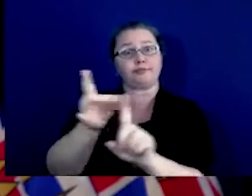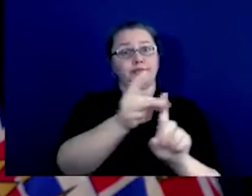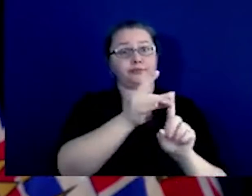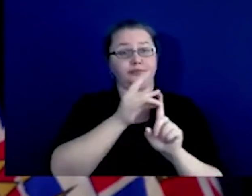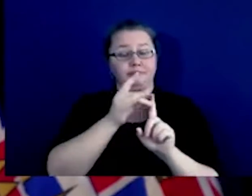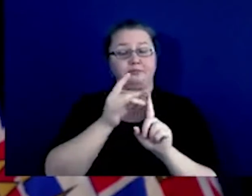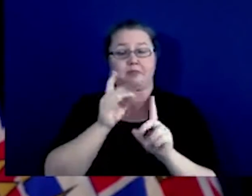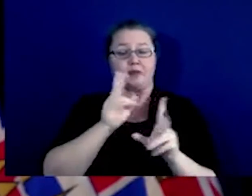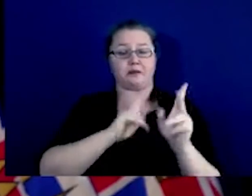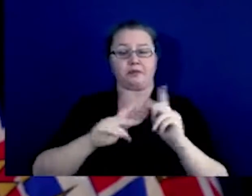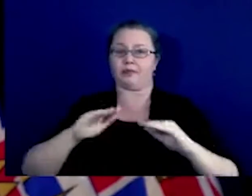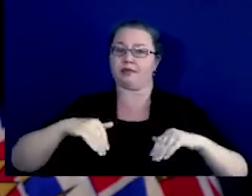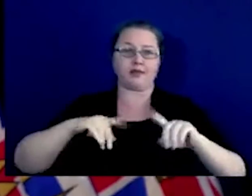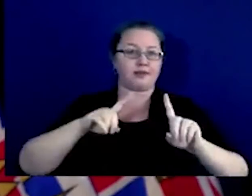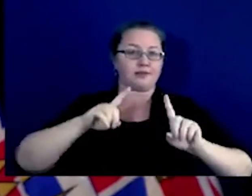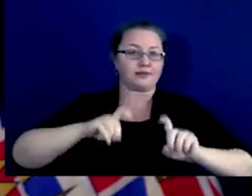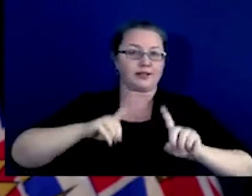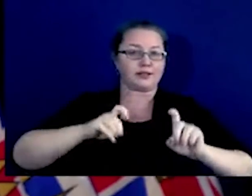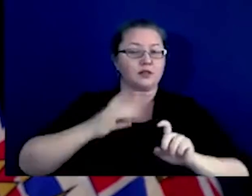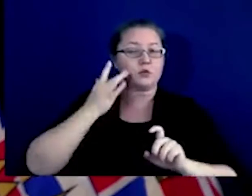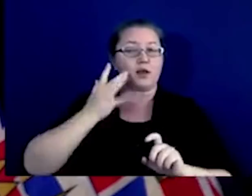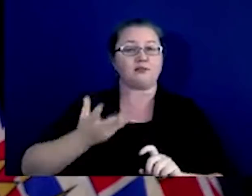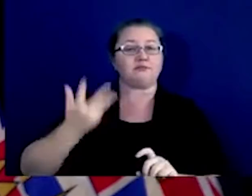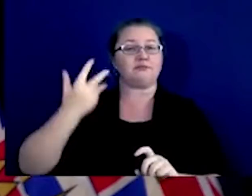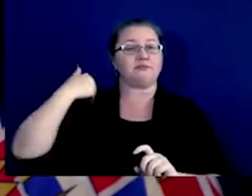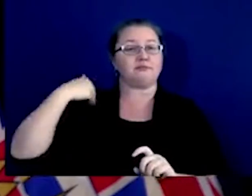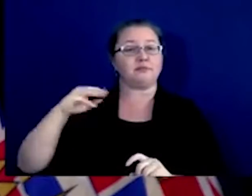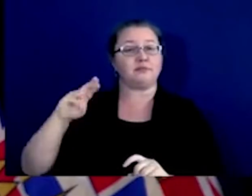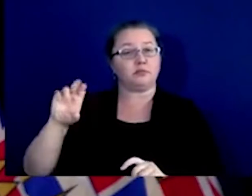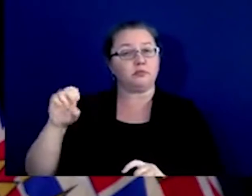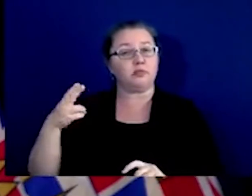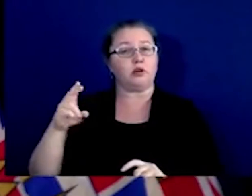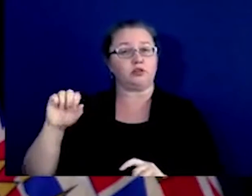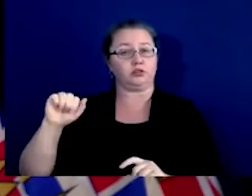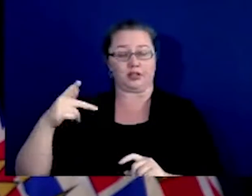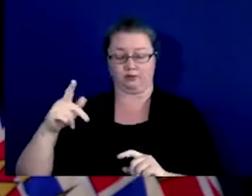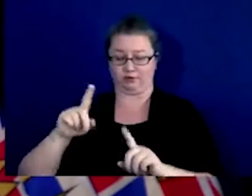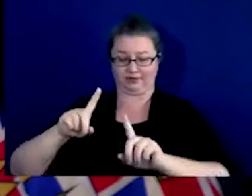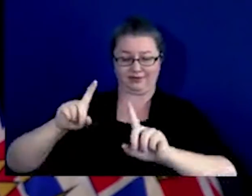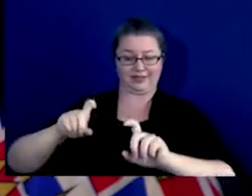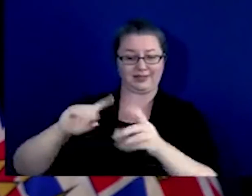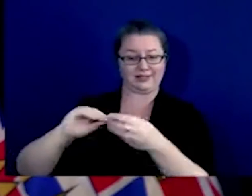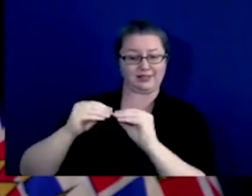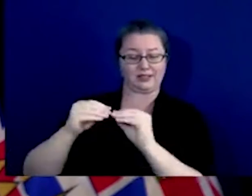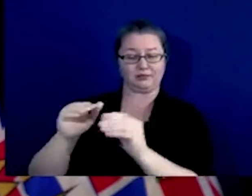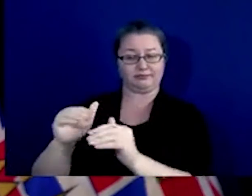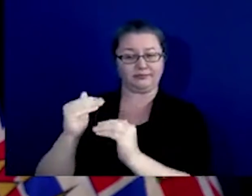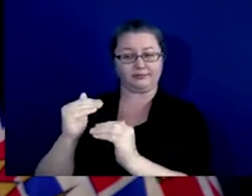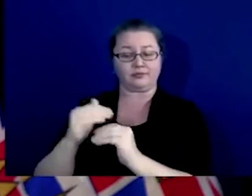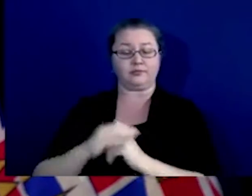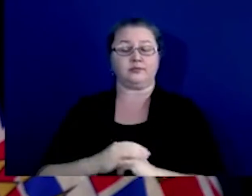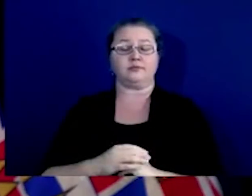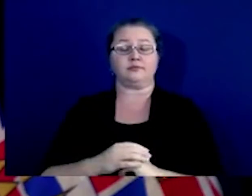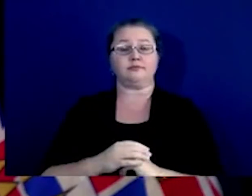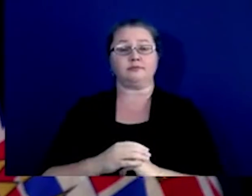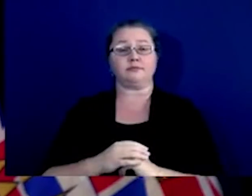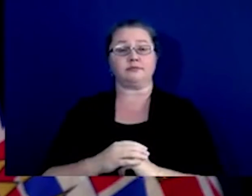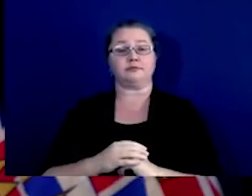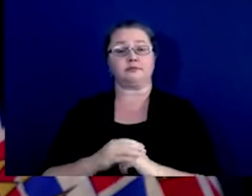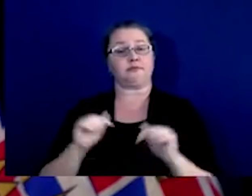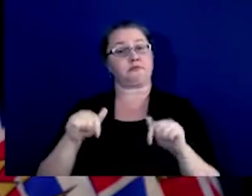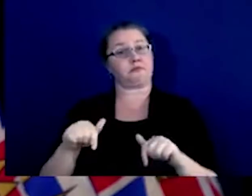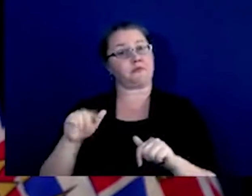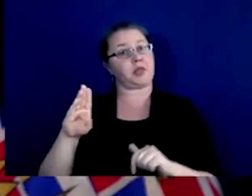245 families have been impacted at a time when it's very challenging to come together and to mourn and to celebrate people's